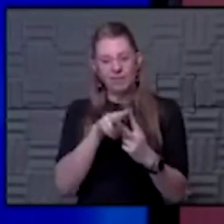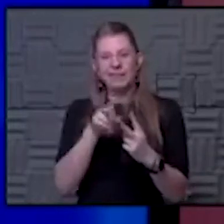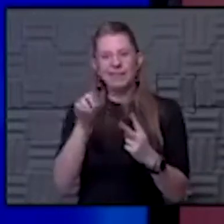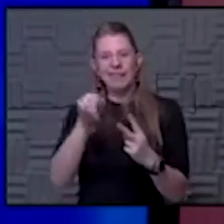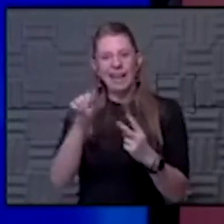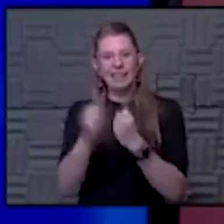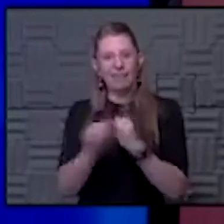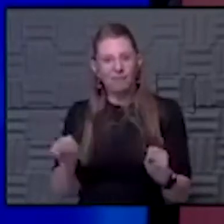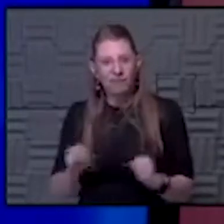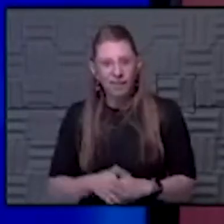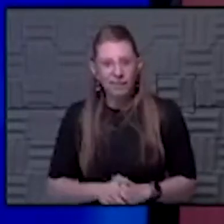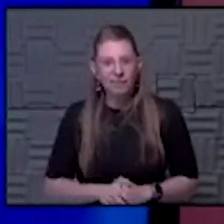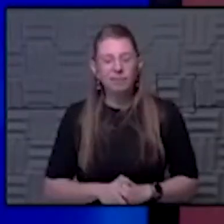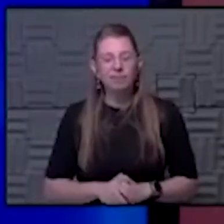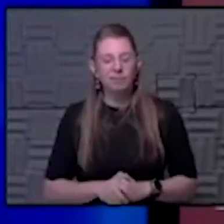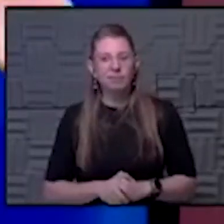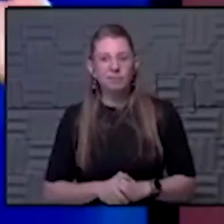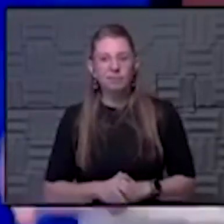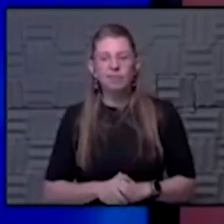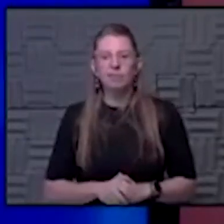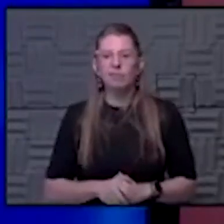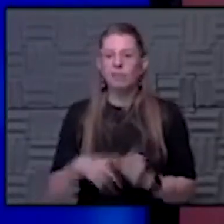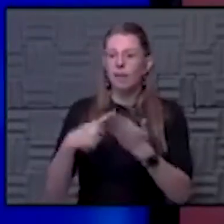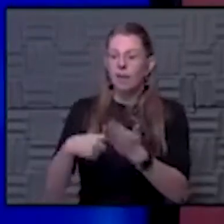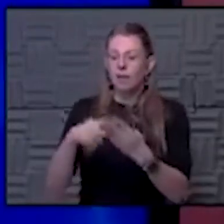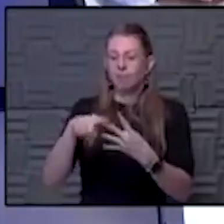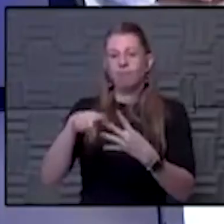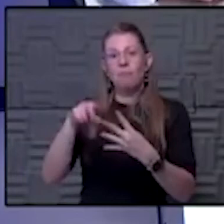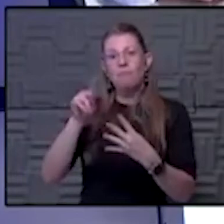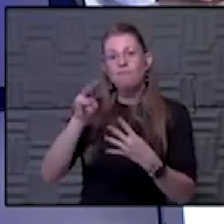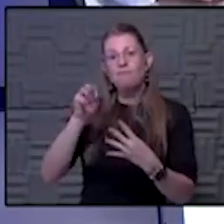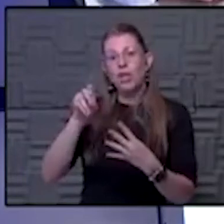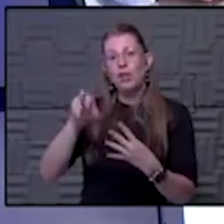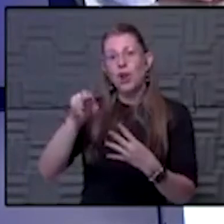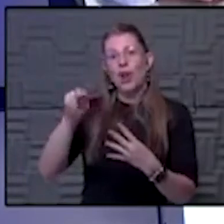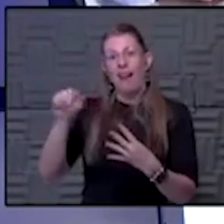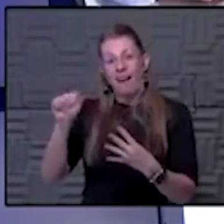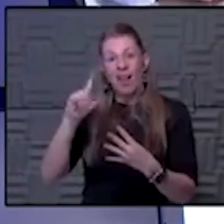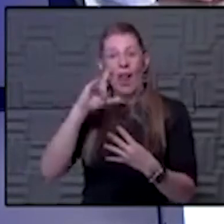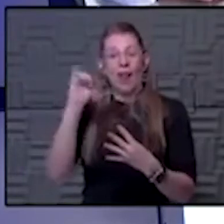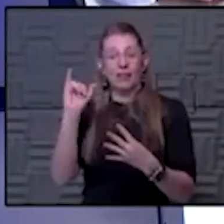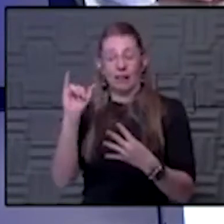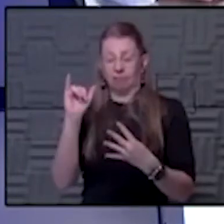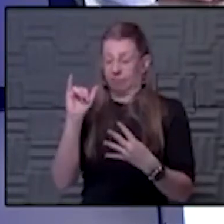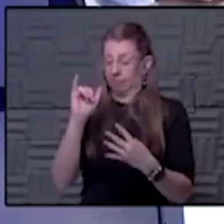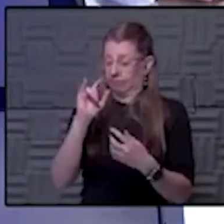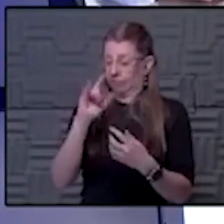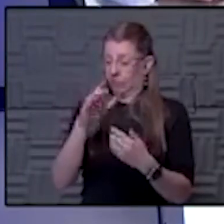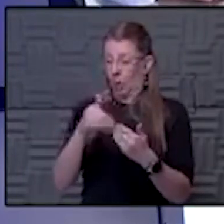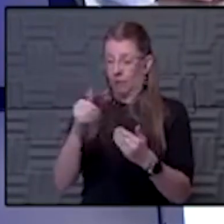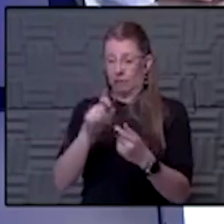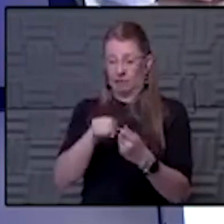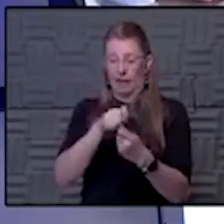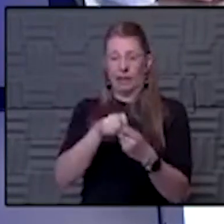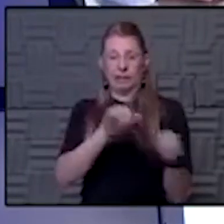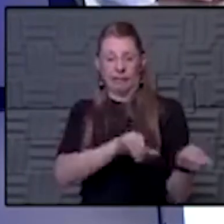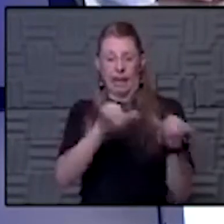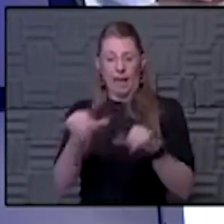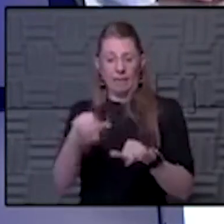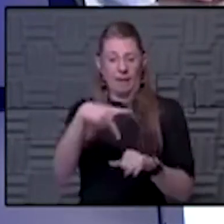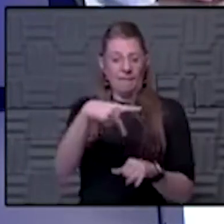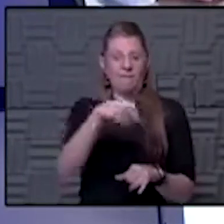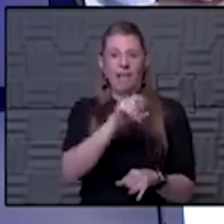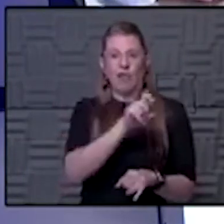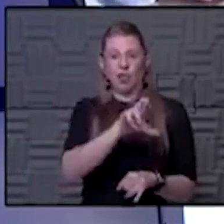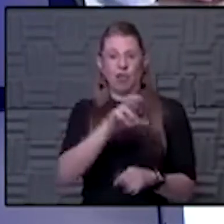data tells us is so. So let's talk a little bit about Moderna. It looks really almost identical in terms of its success to the Pfizer